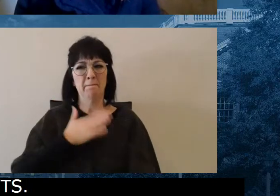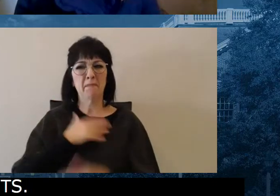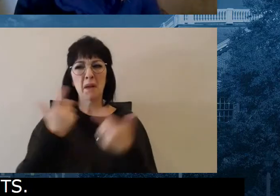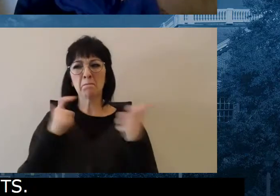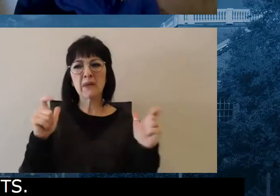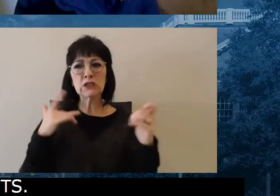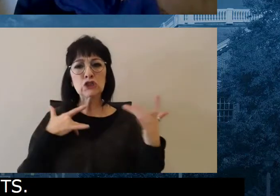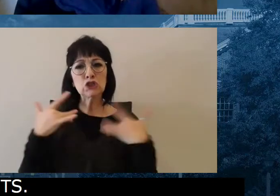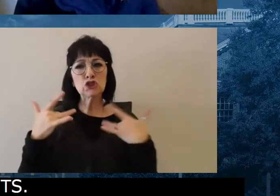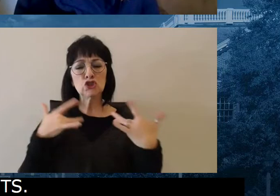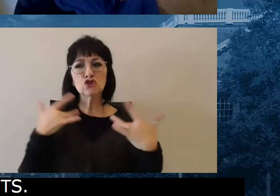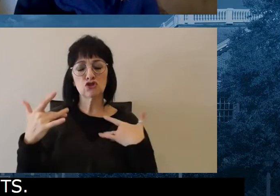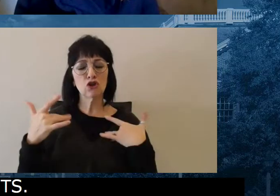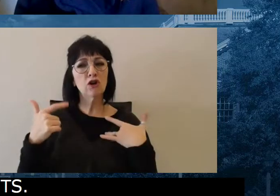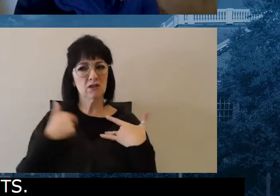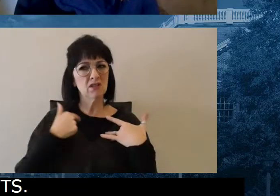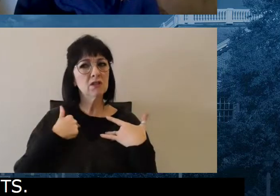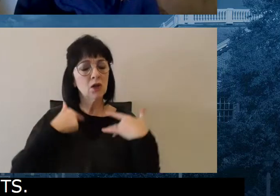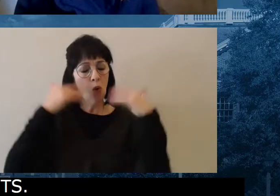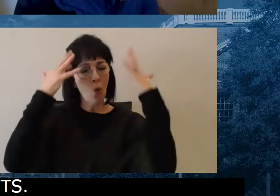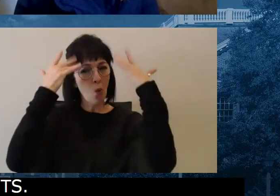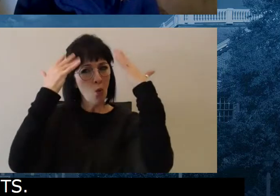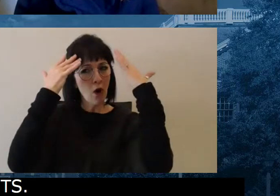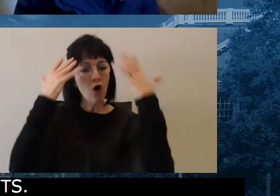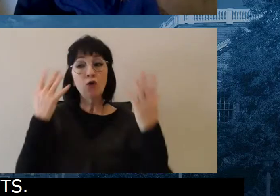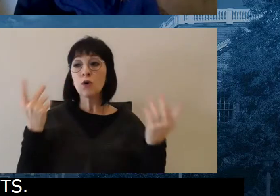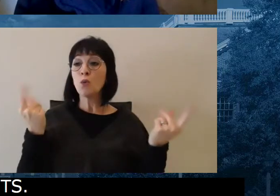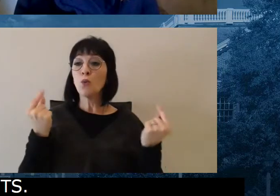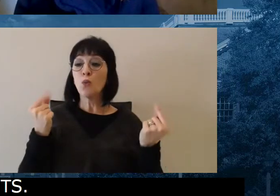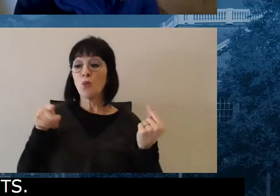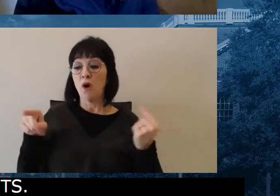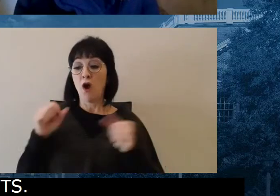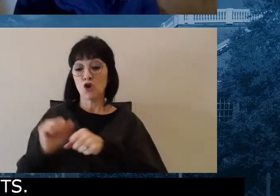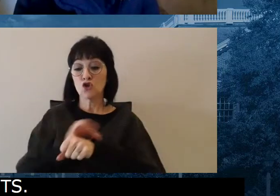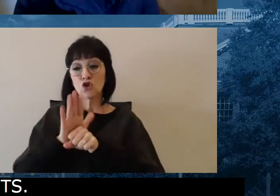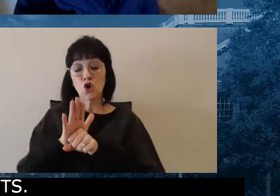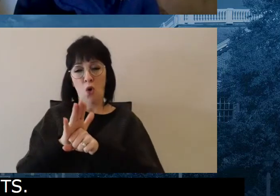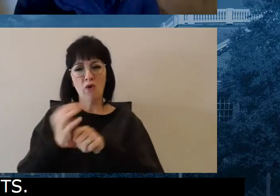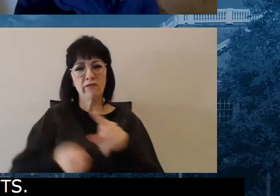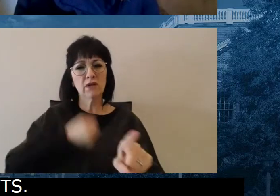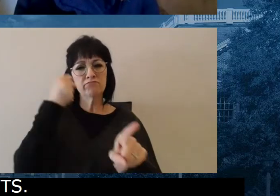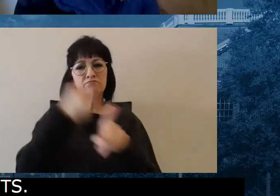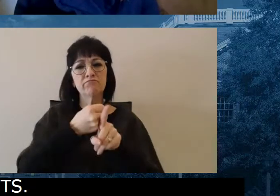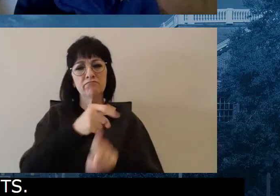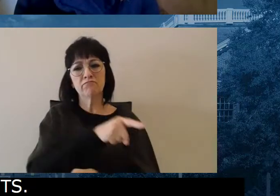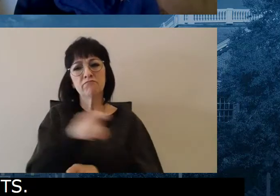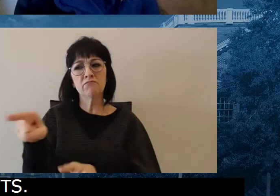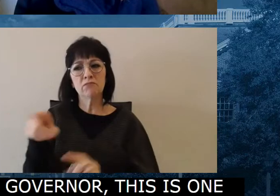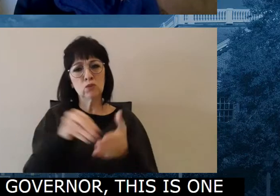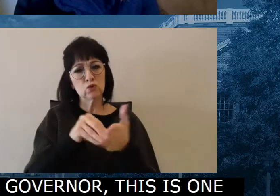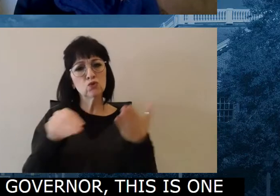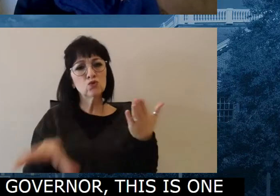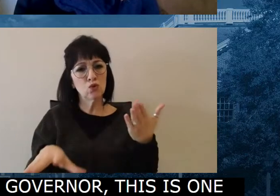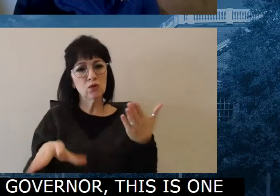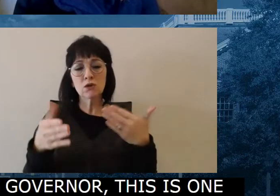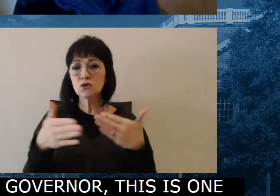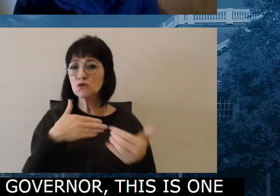state, is the effect that it's had on our students, whatever grade they're in. If they're